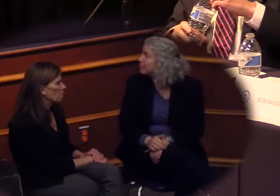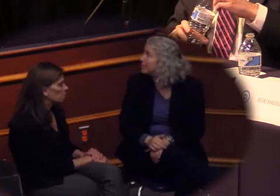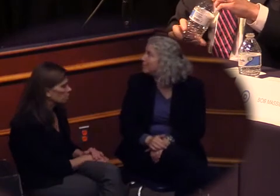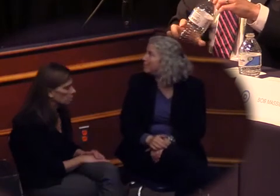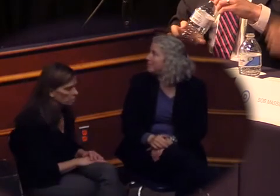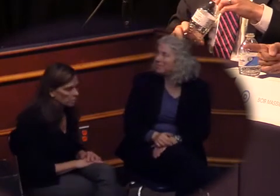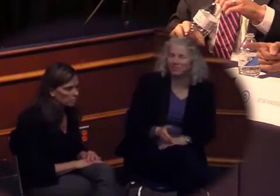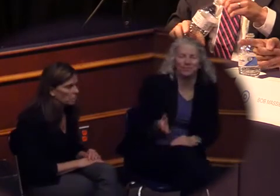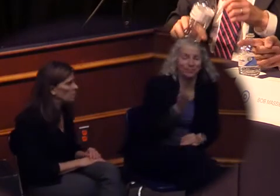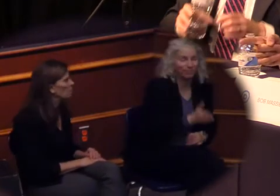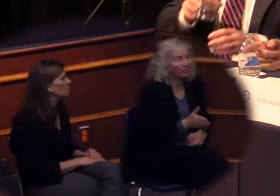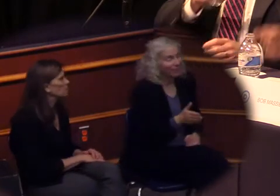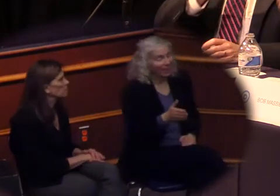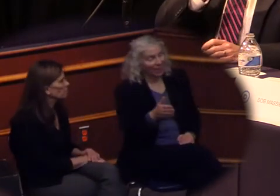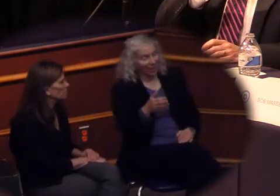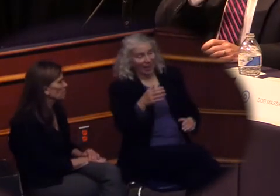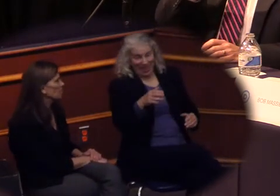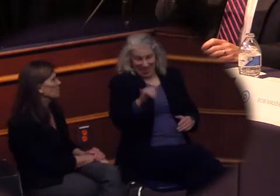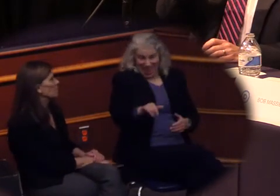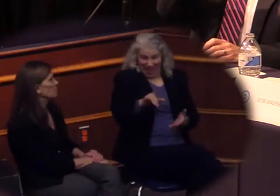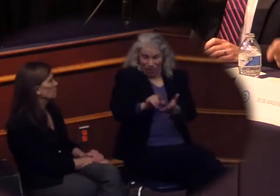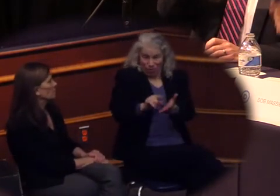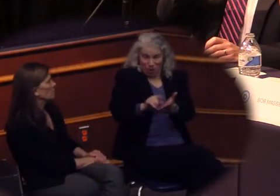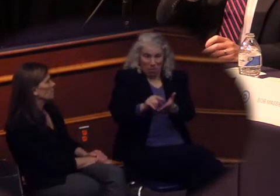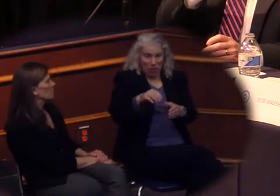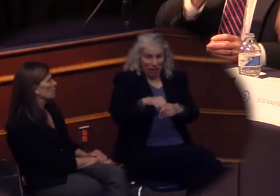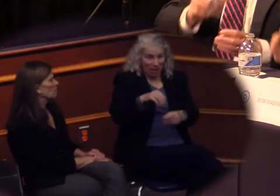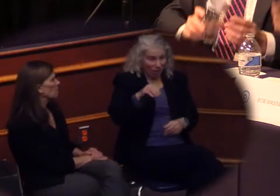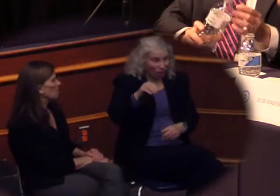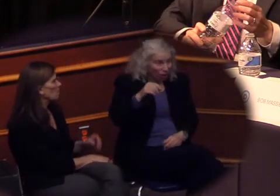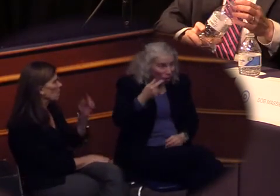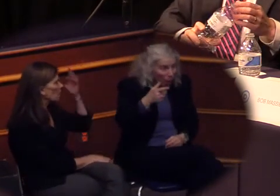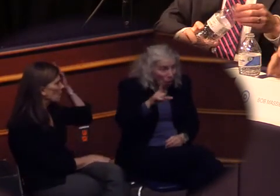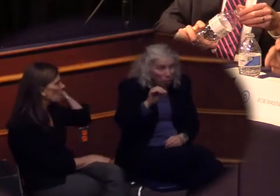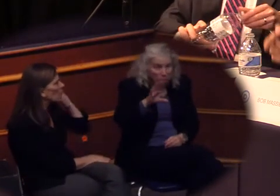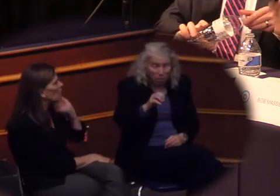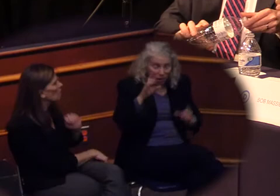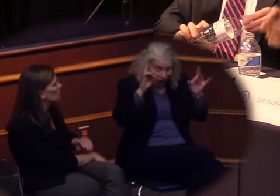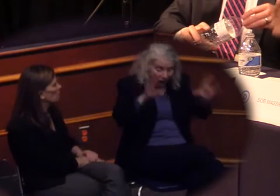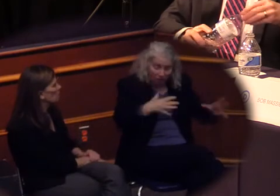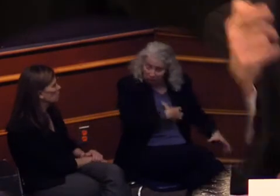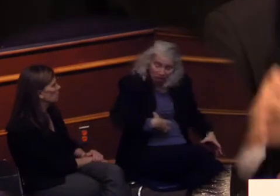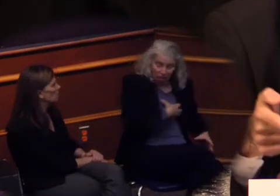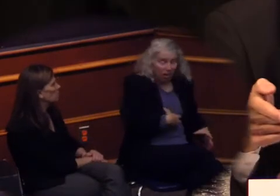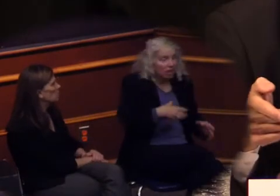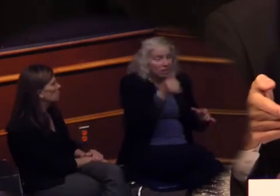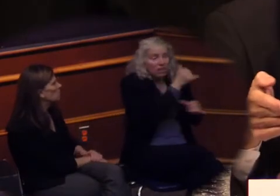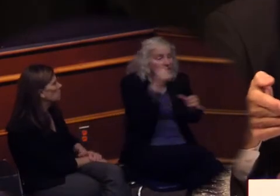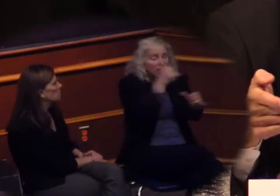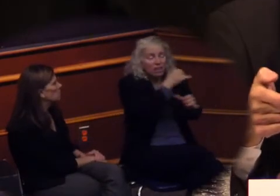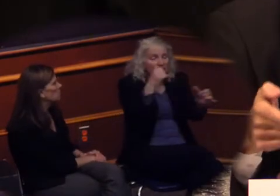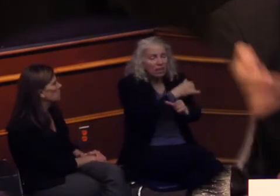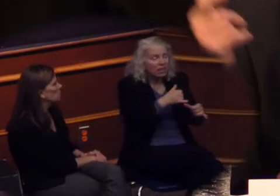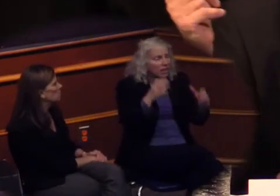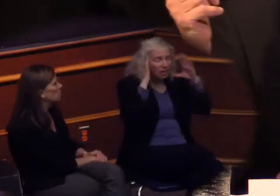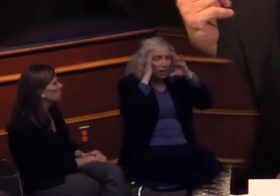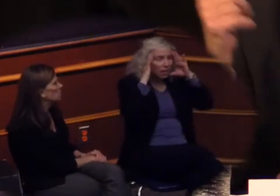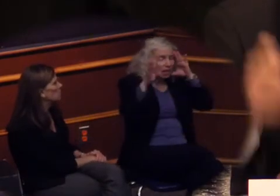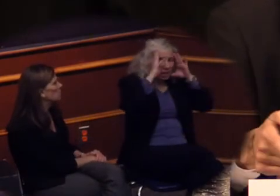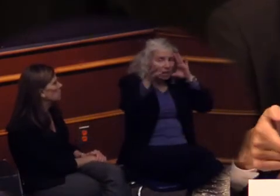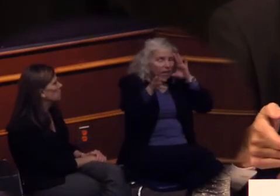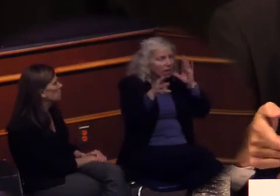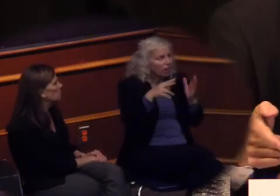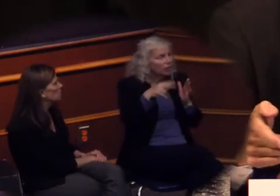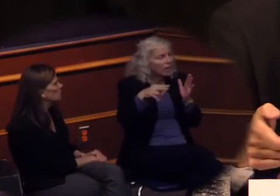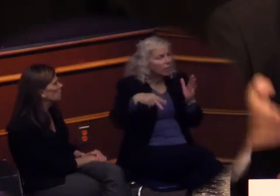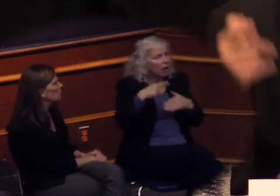Okay. This editorial was the most despicable, illogical, ridiculous thing I've ever read on climate change, and I have been